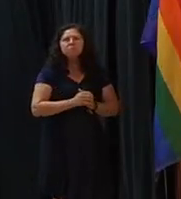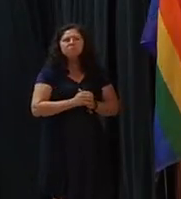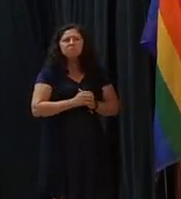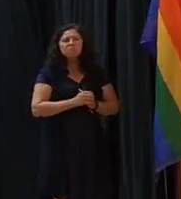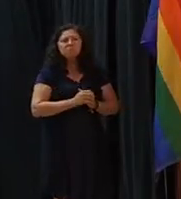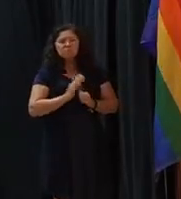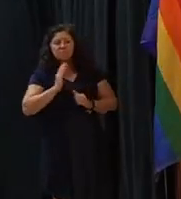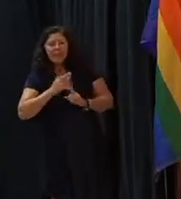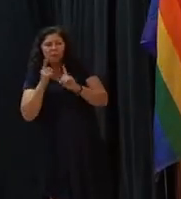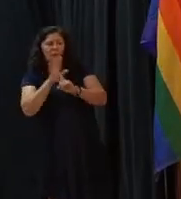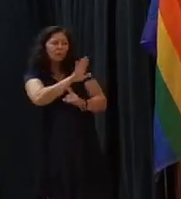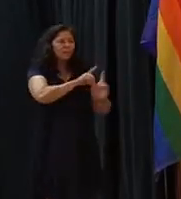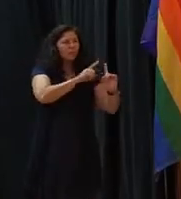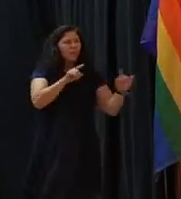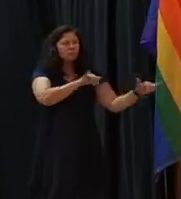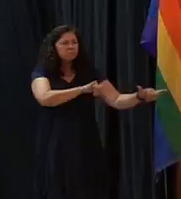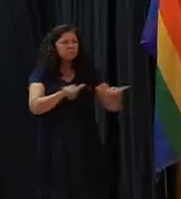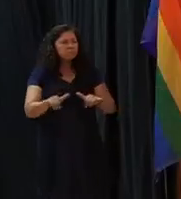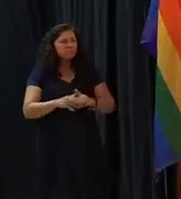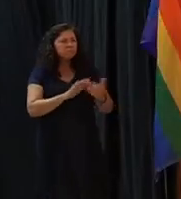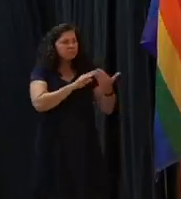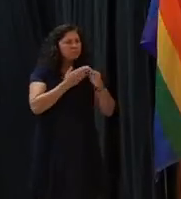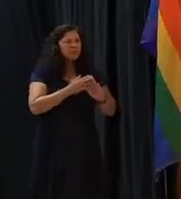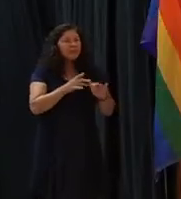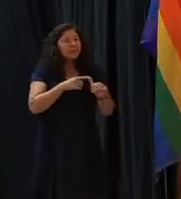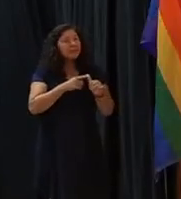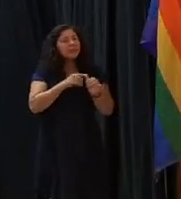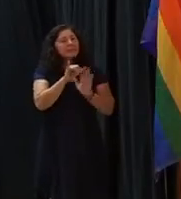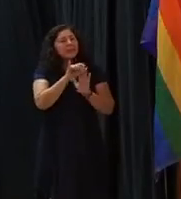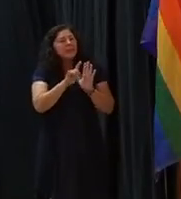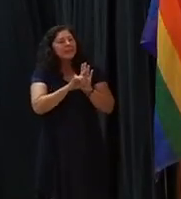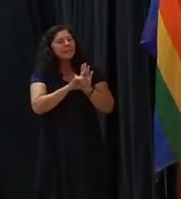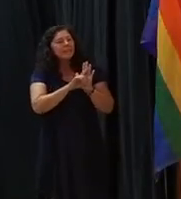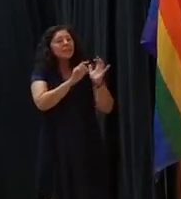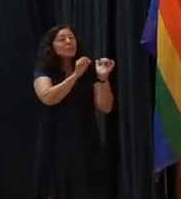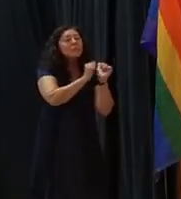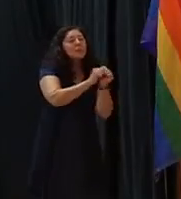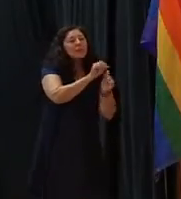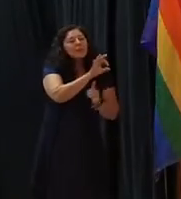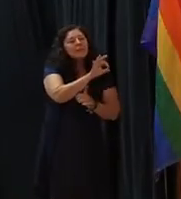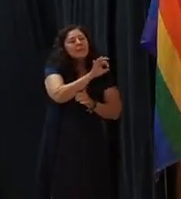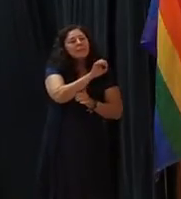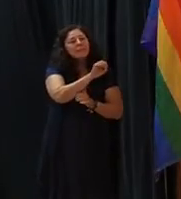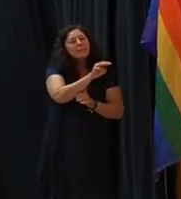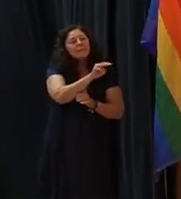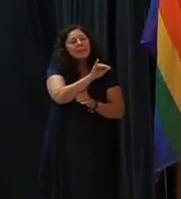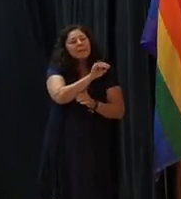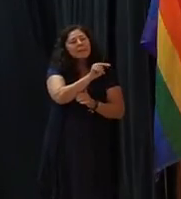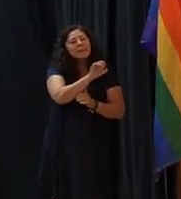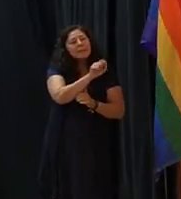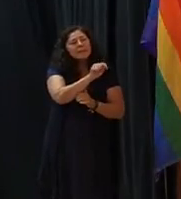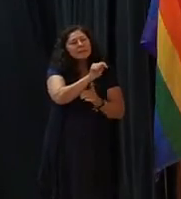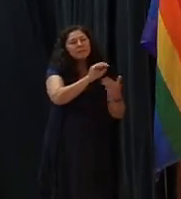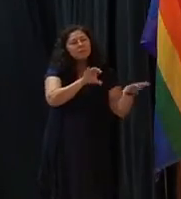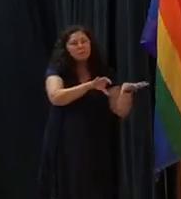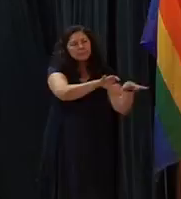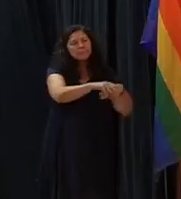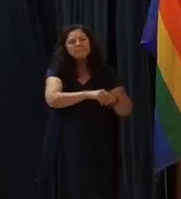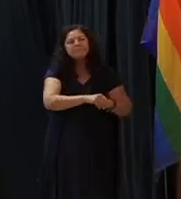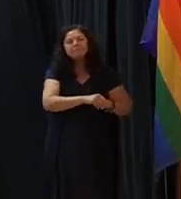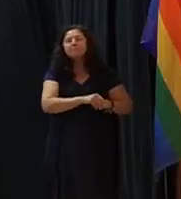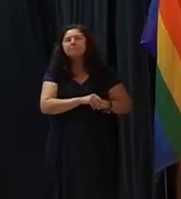single community, but what we did, we had to identify the feminist movement, and this is very interesting part of it.